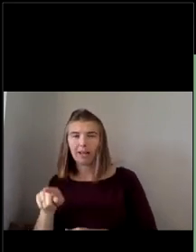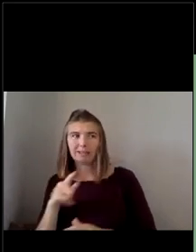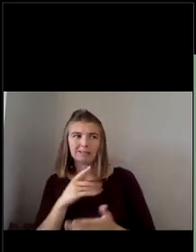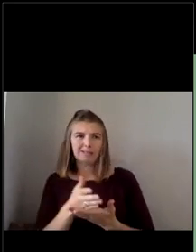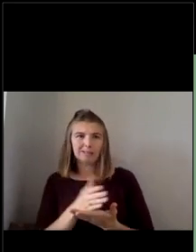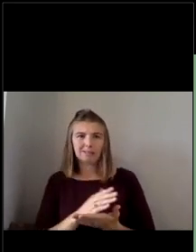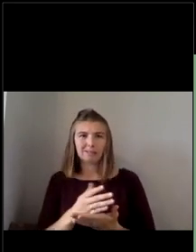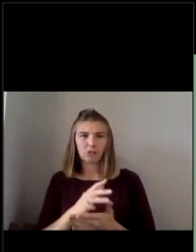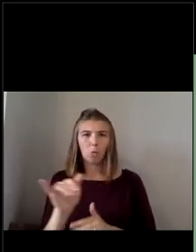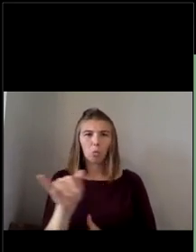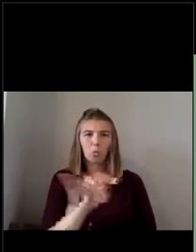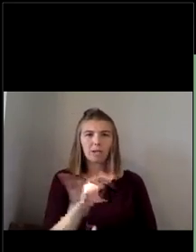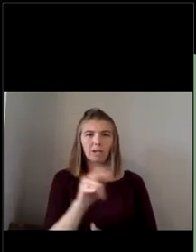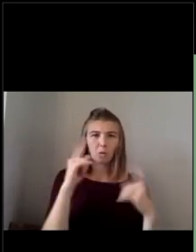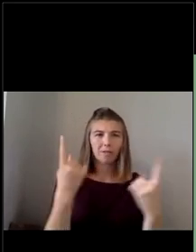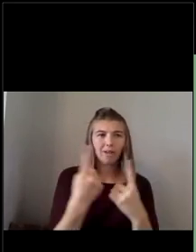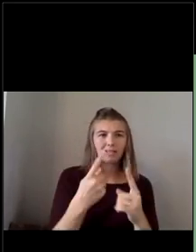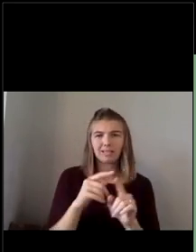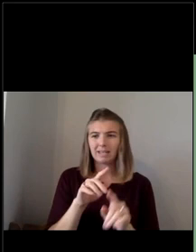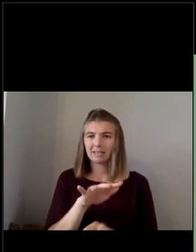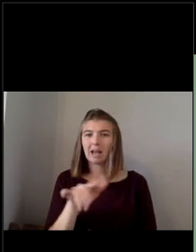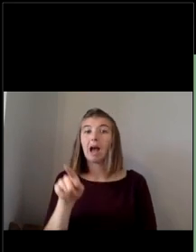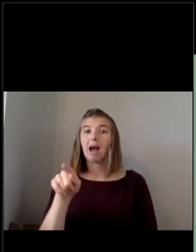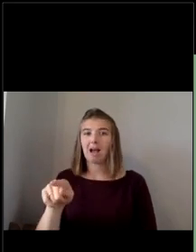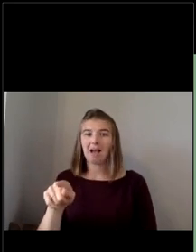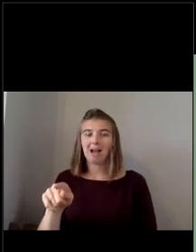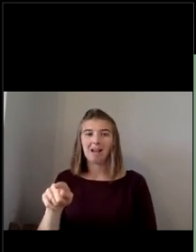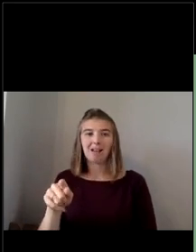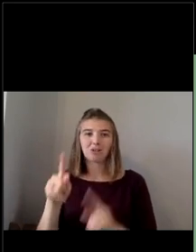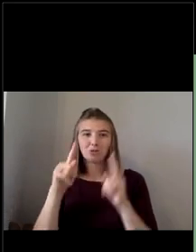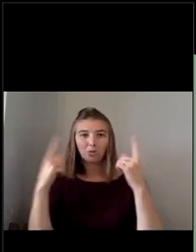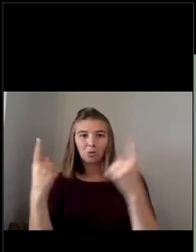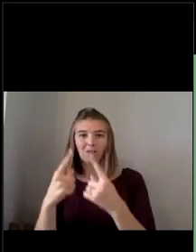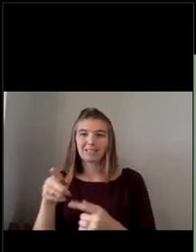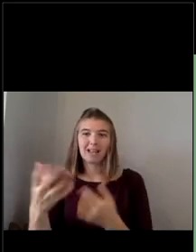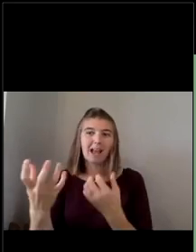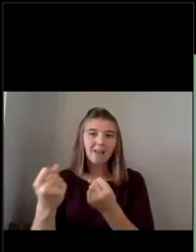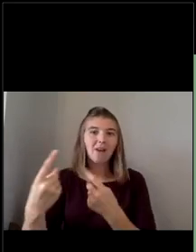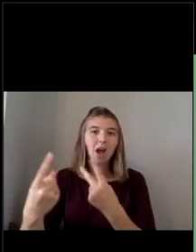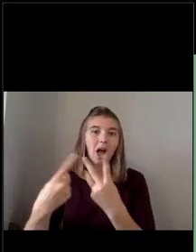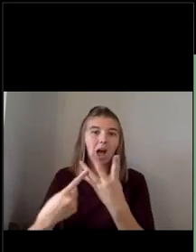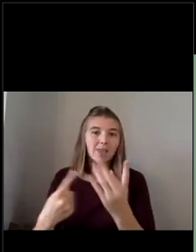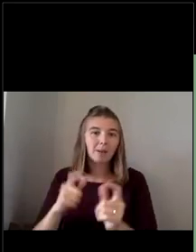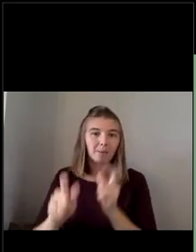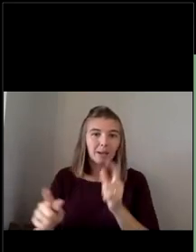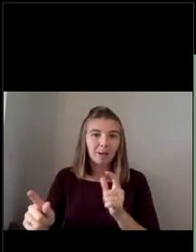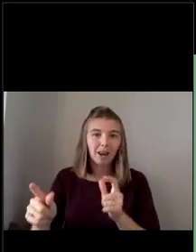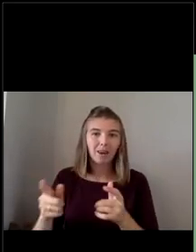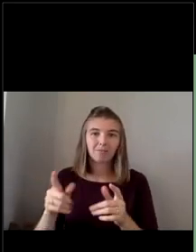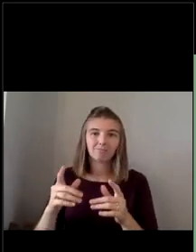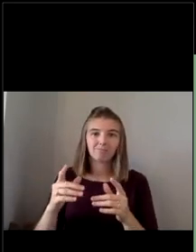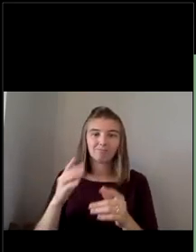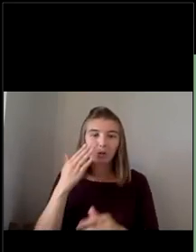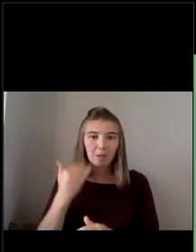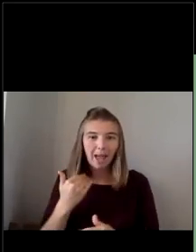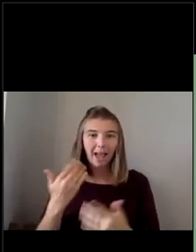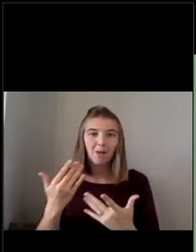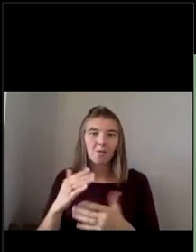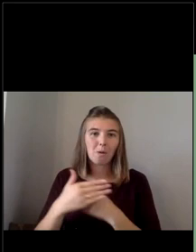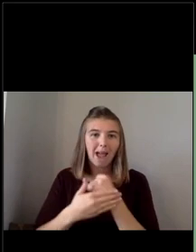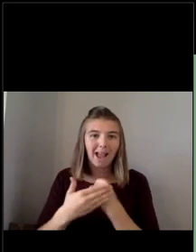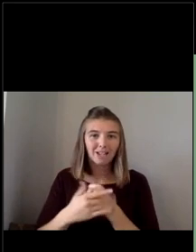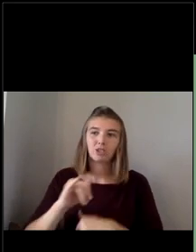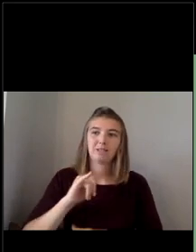university. And most ethnic minority students will pick universities near the capital, for example, so that they can, you know, be among a